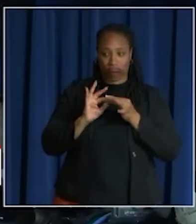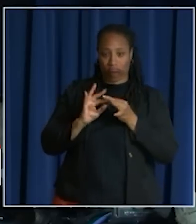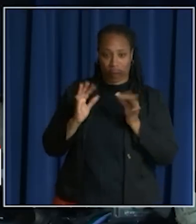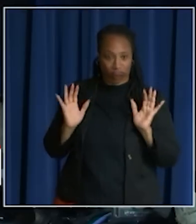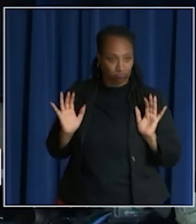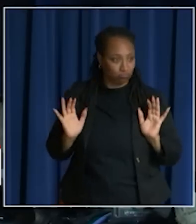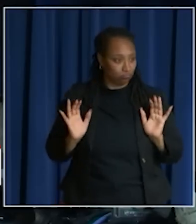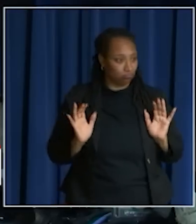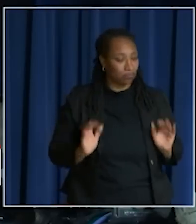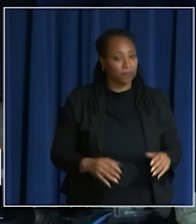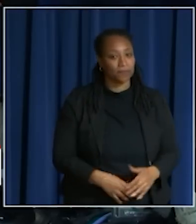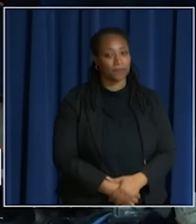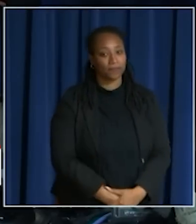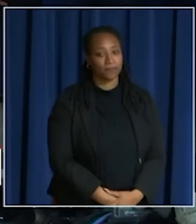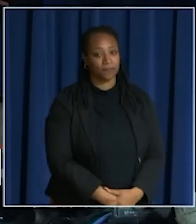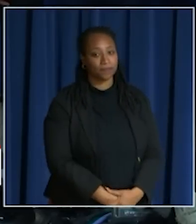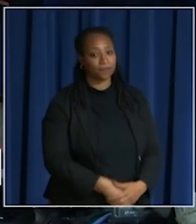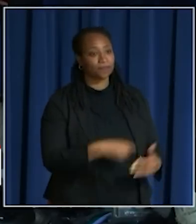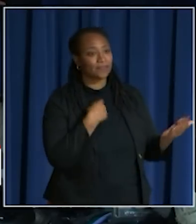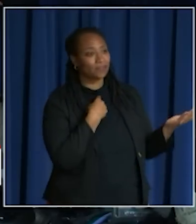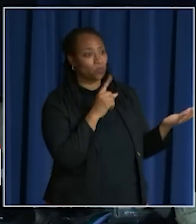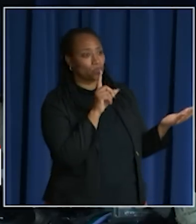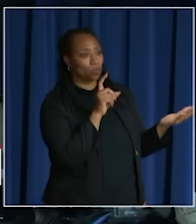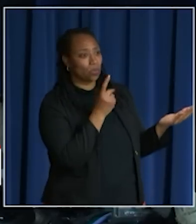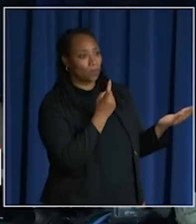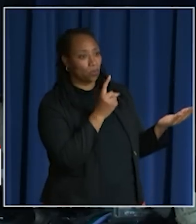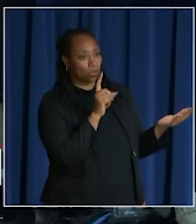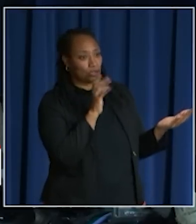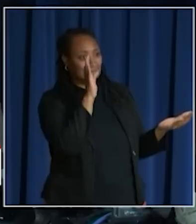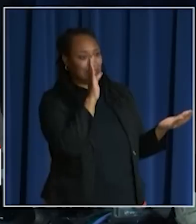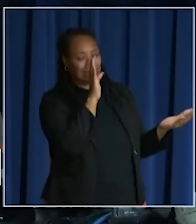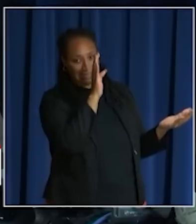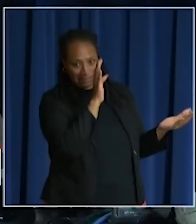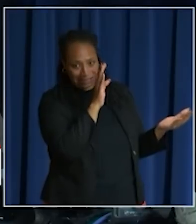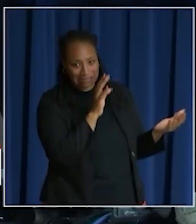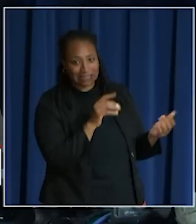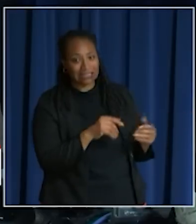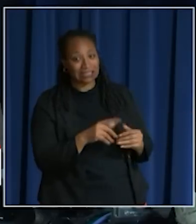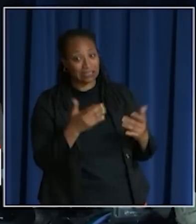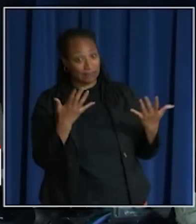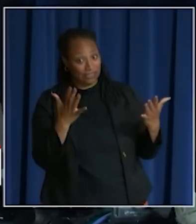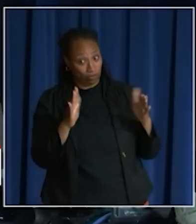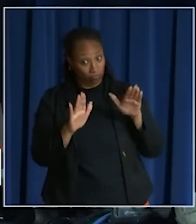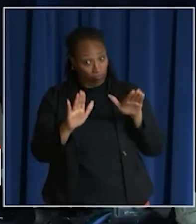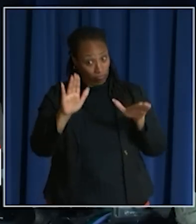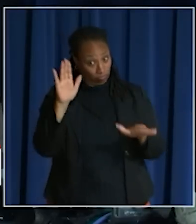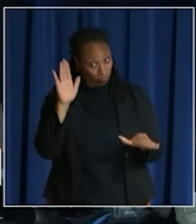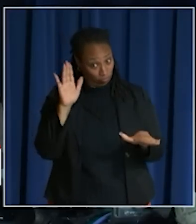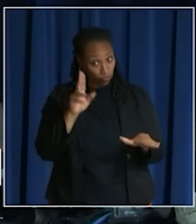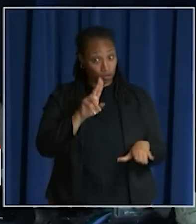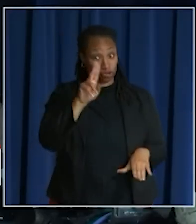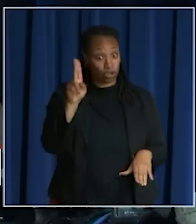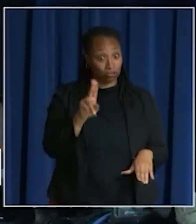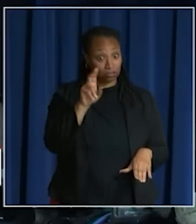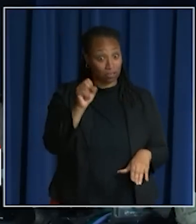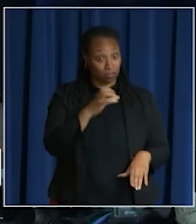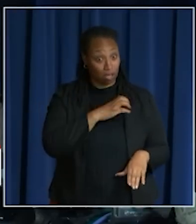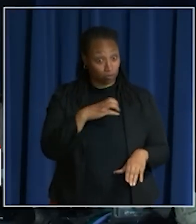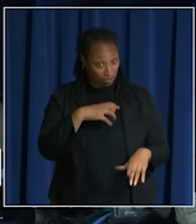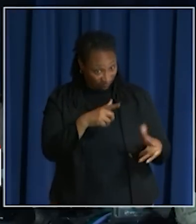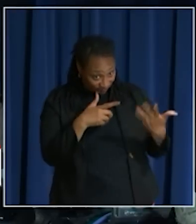Mayor, one more if I could. Okay. You testified to Congress after the 2020 racial